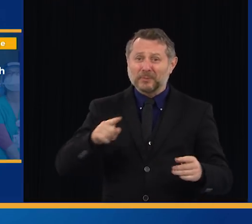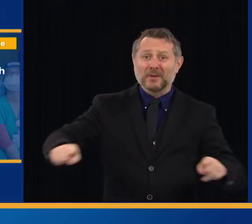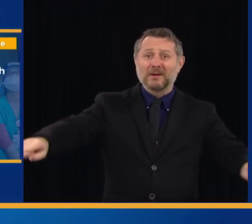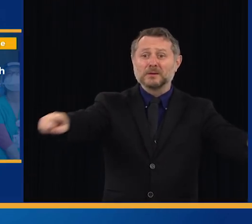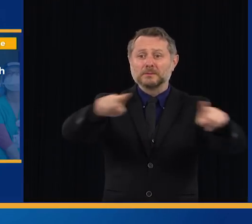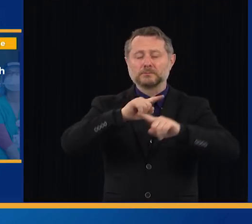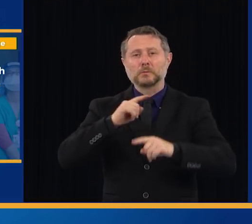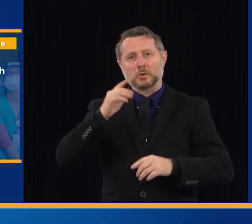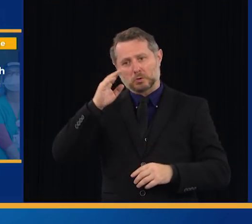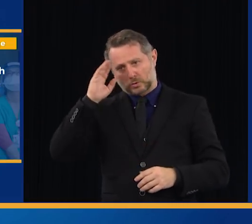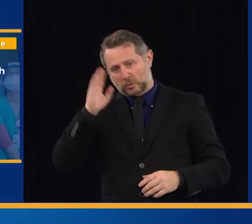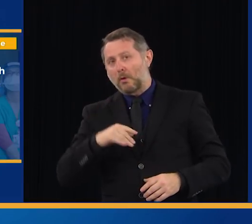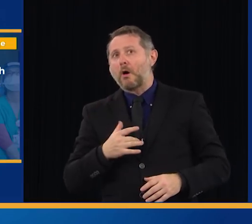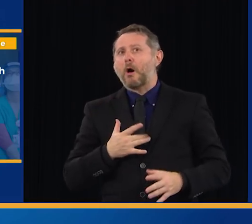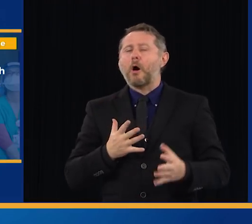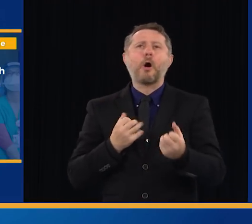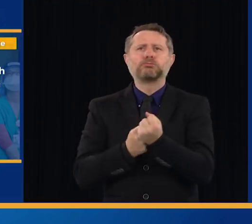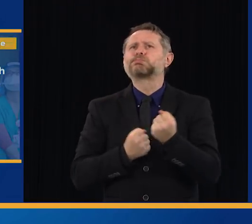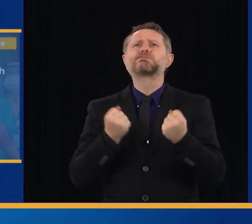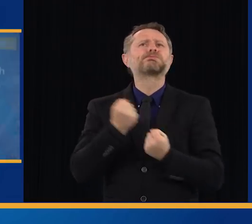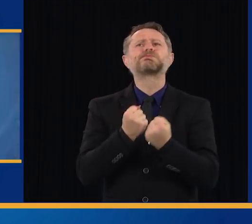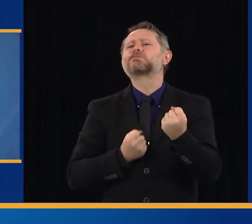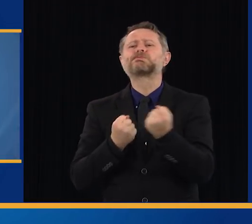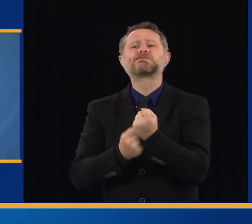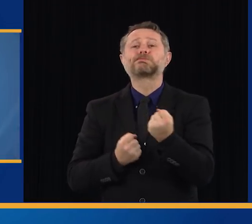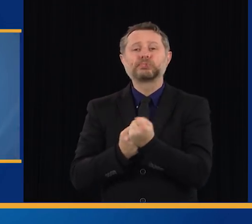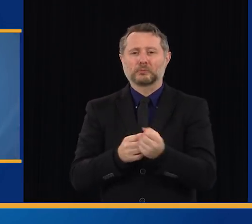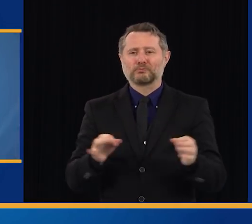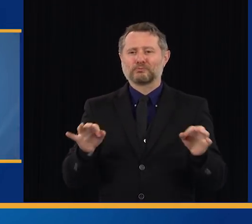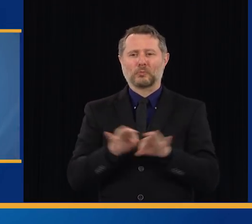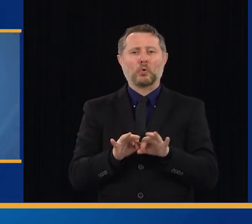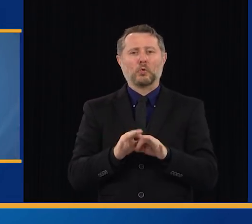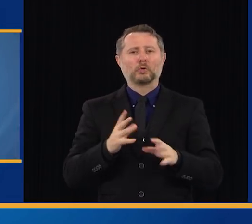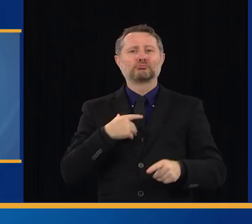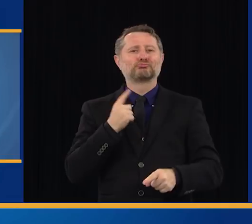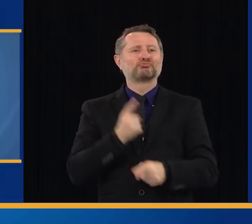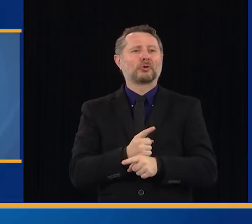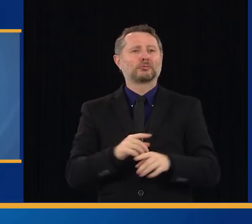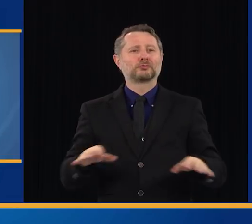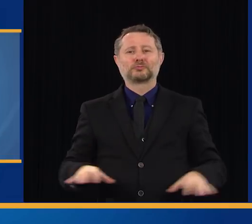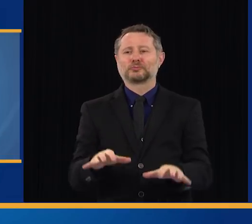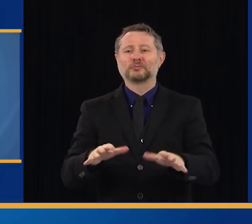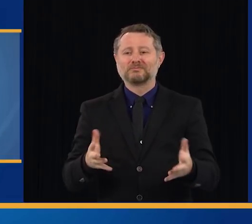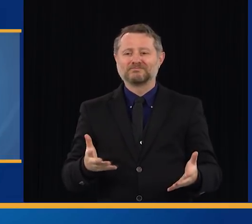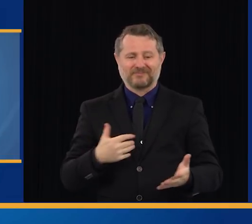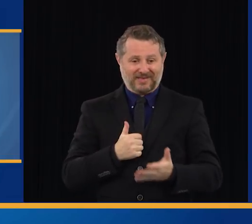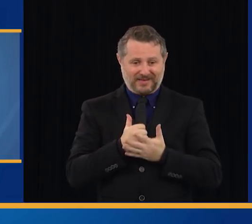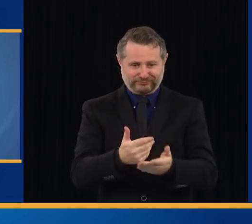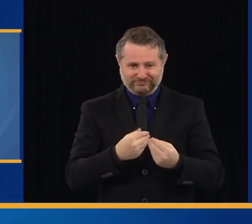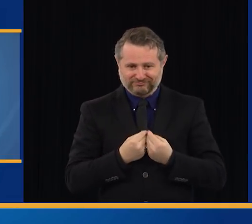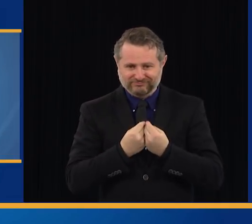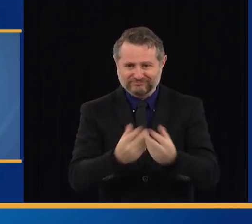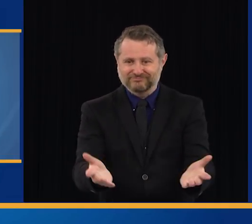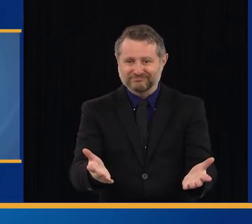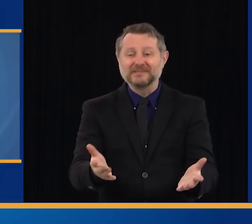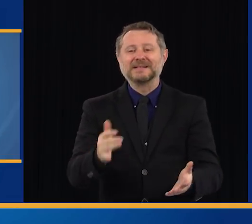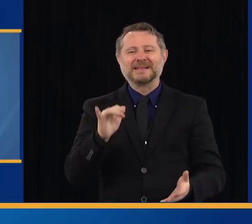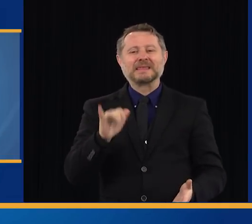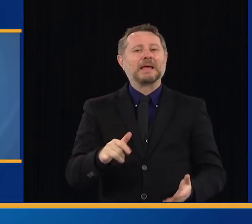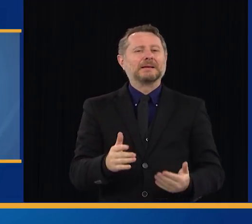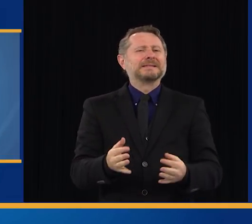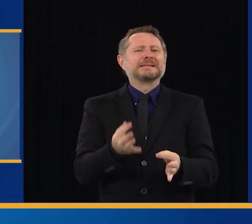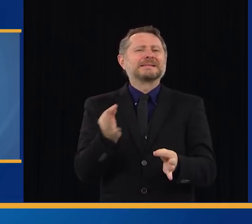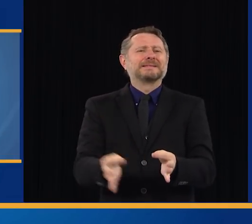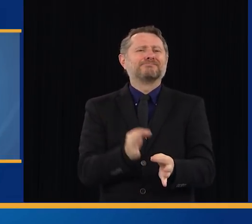because people are choosing to do the right thing. It is that simple. And what this is